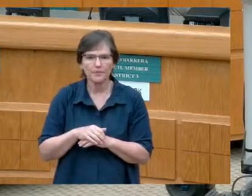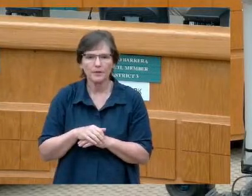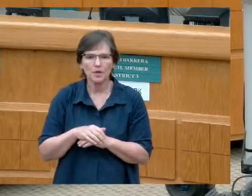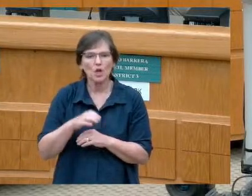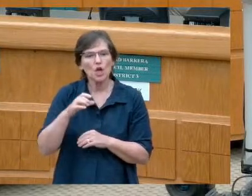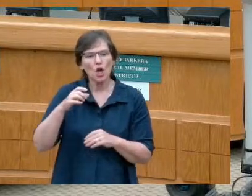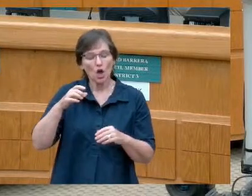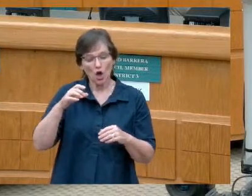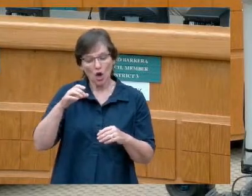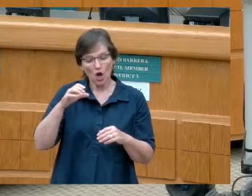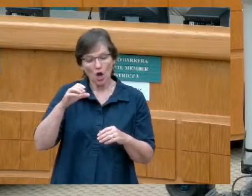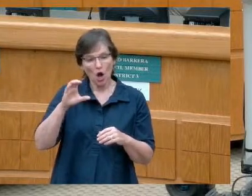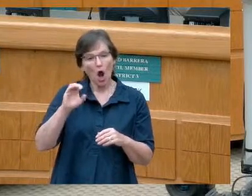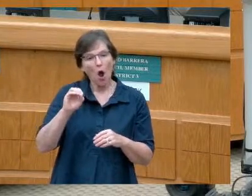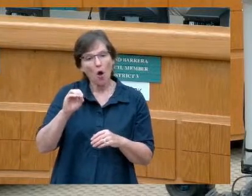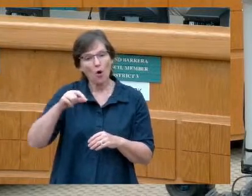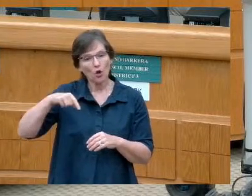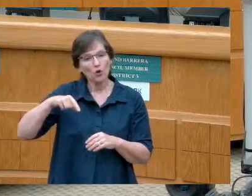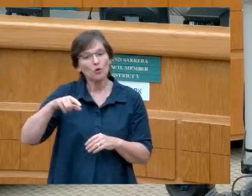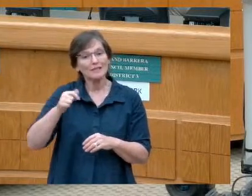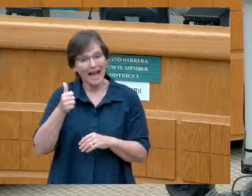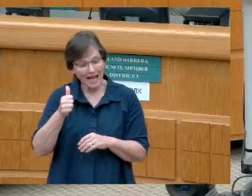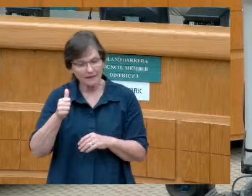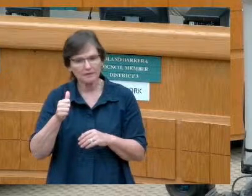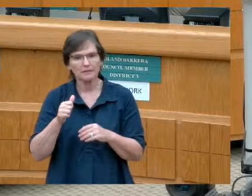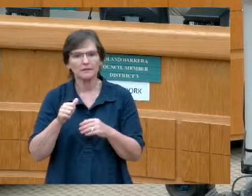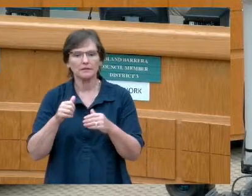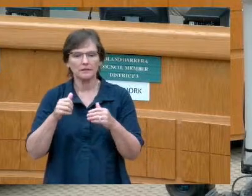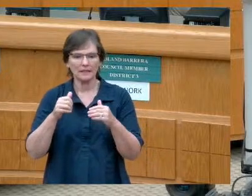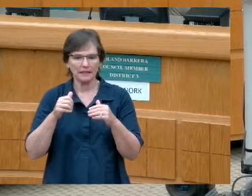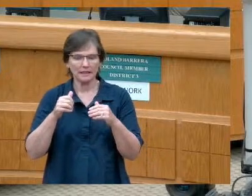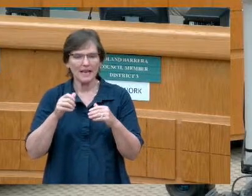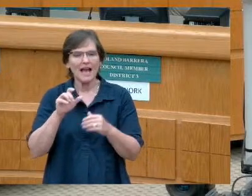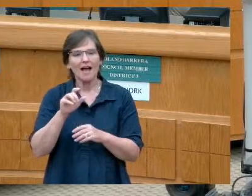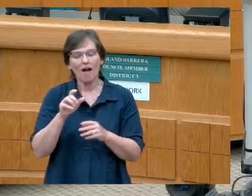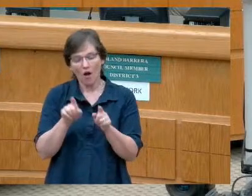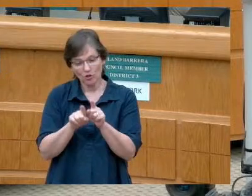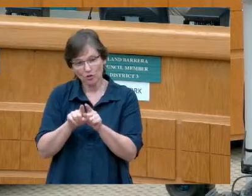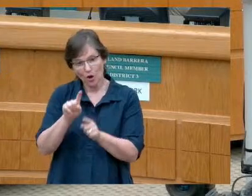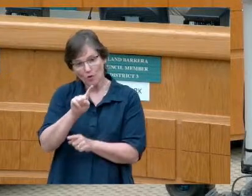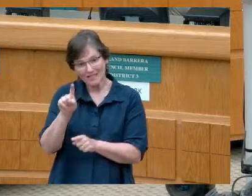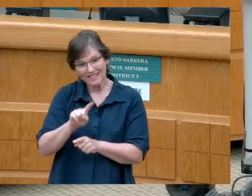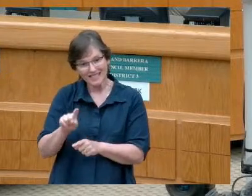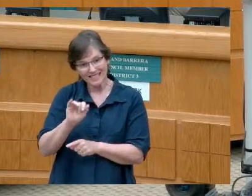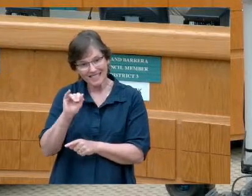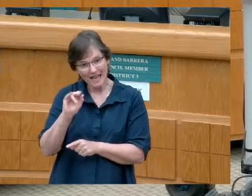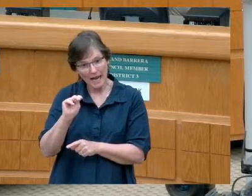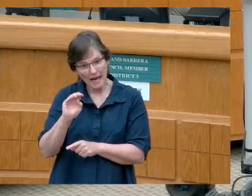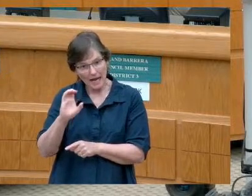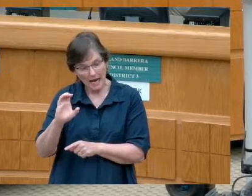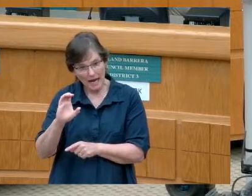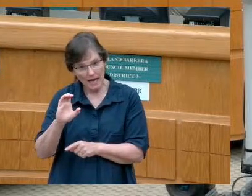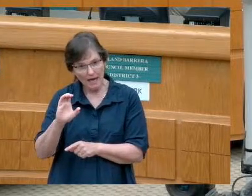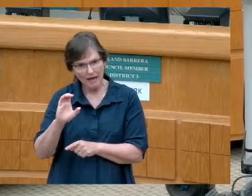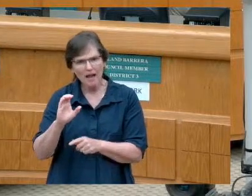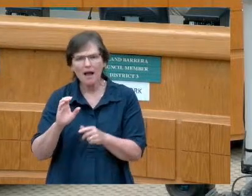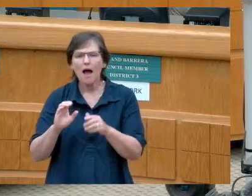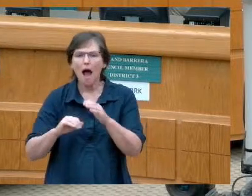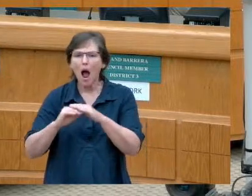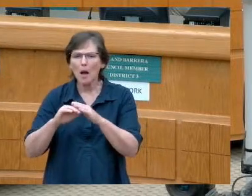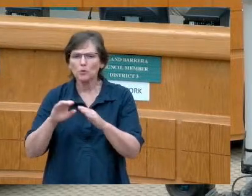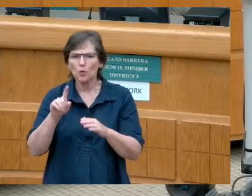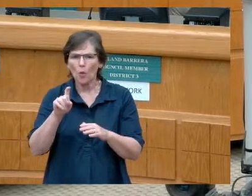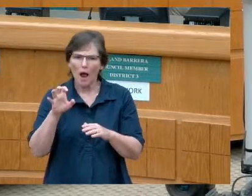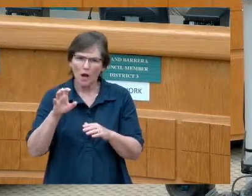in kale or red onions. Zinc, 75 to 100 milligrams per day. This might cause an upset stomach, so you